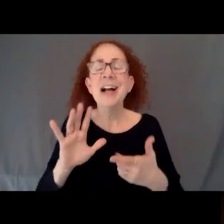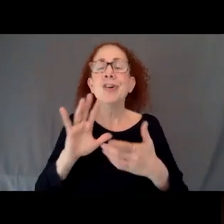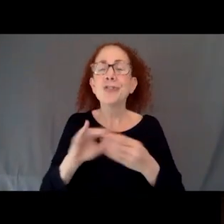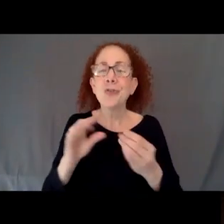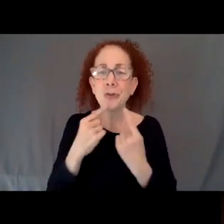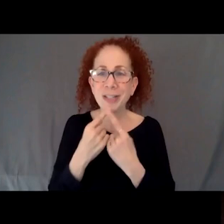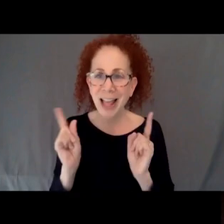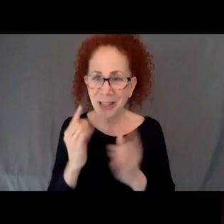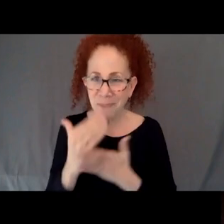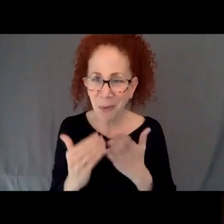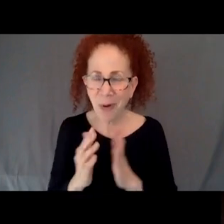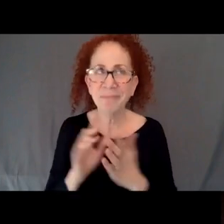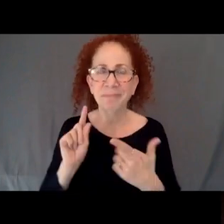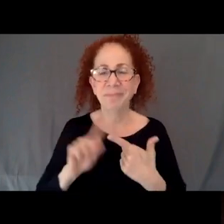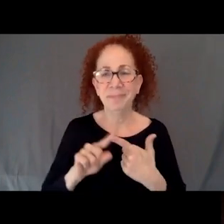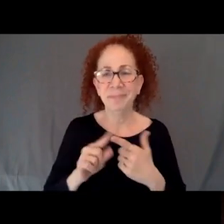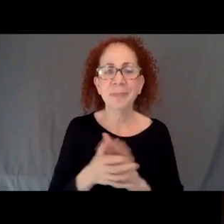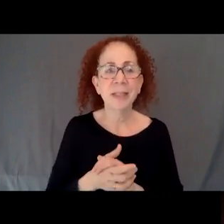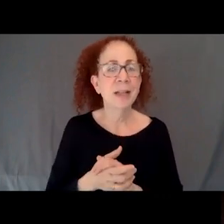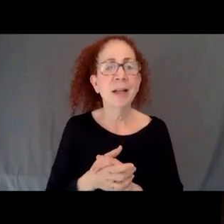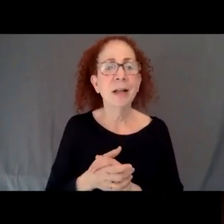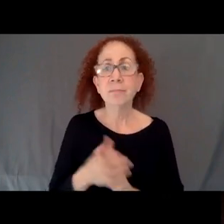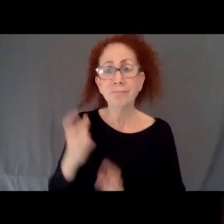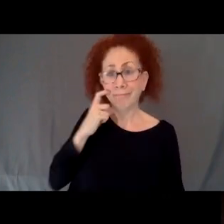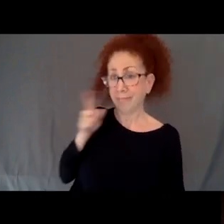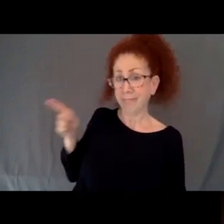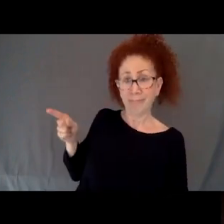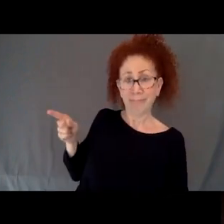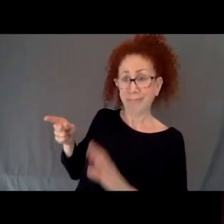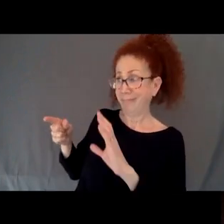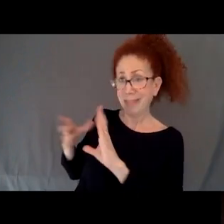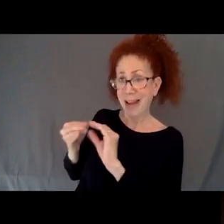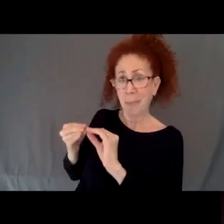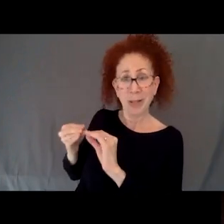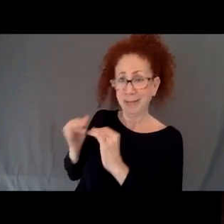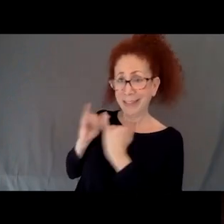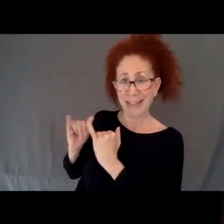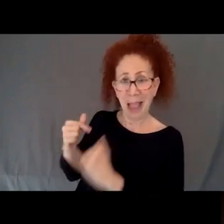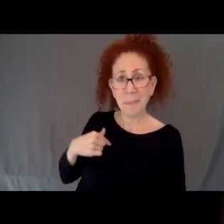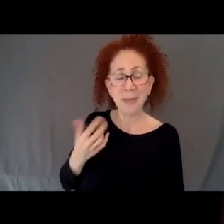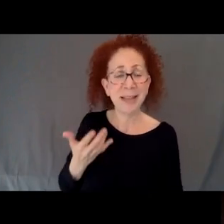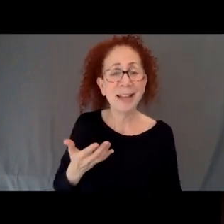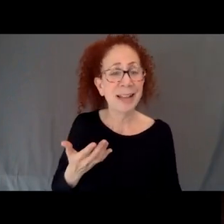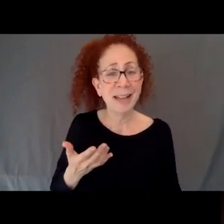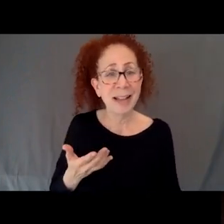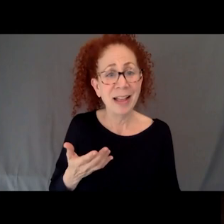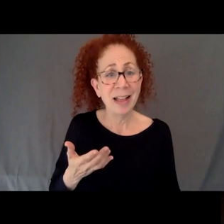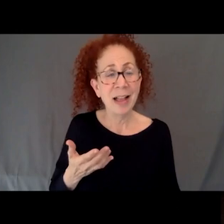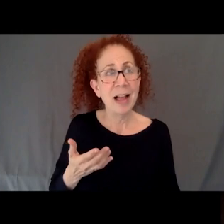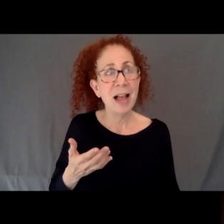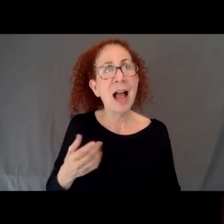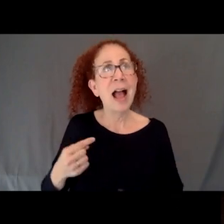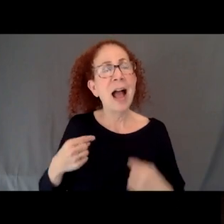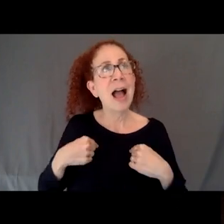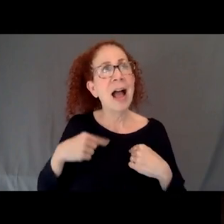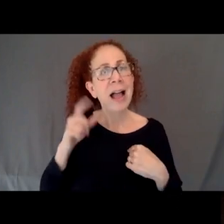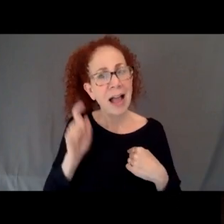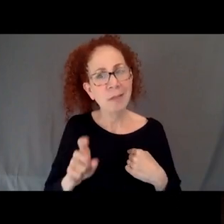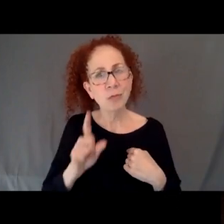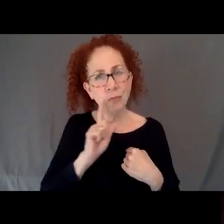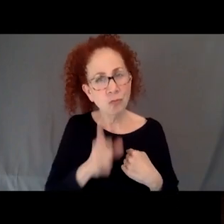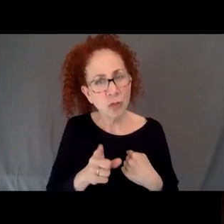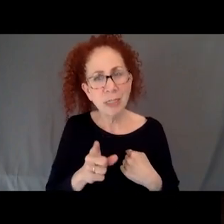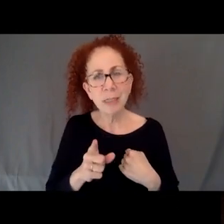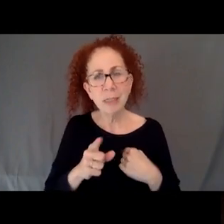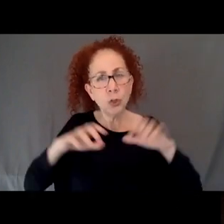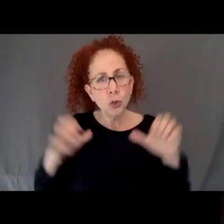The storytelling part, just like what we were talking about earlier, I have to really do